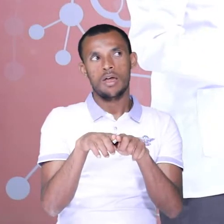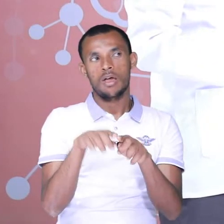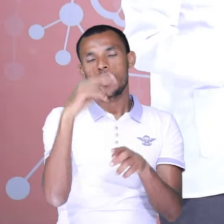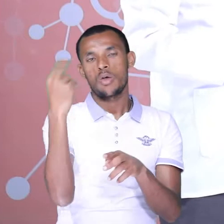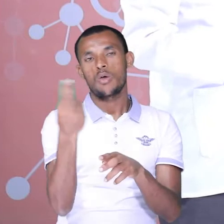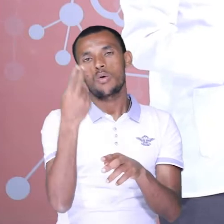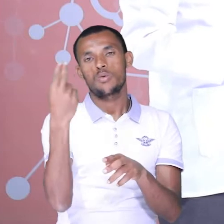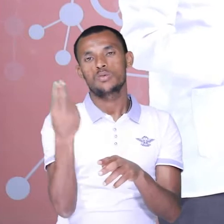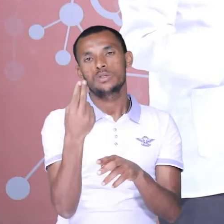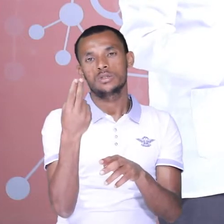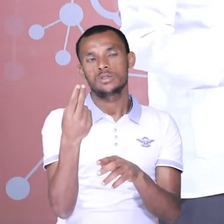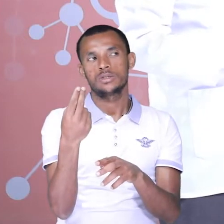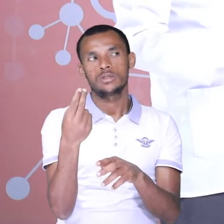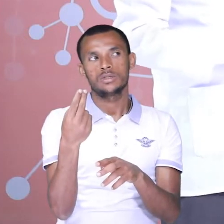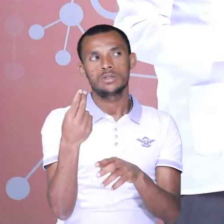use